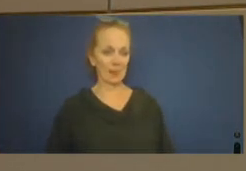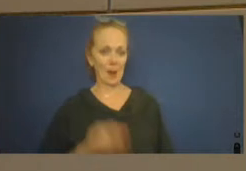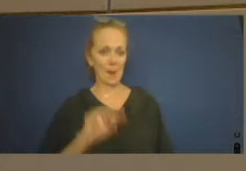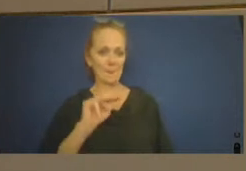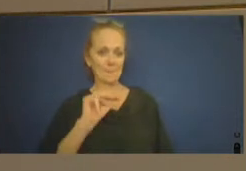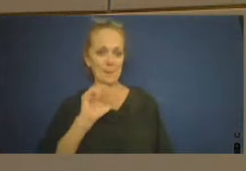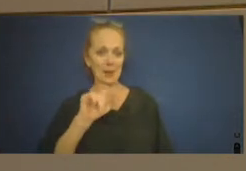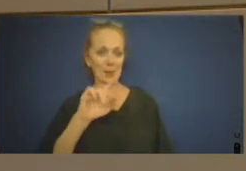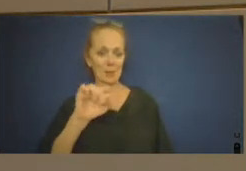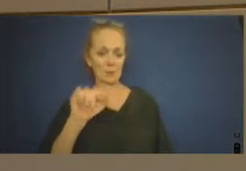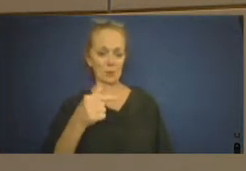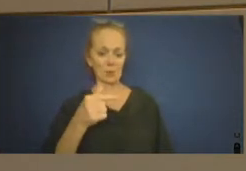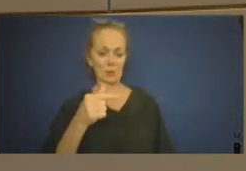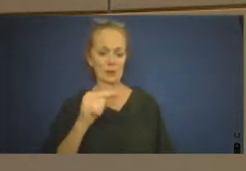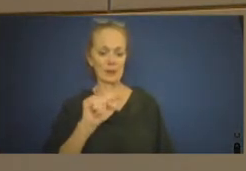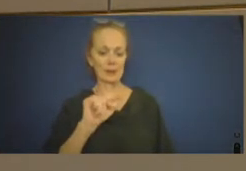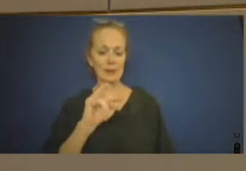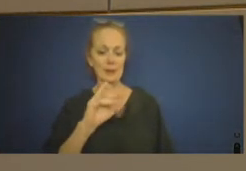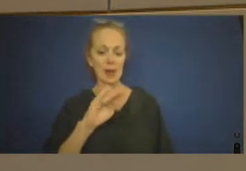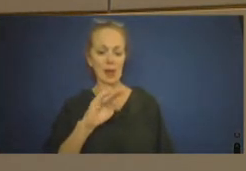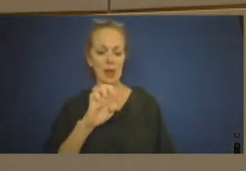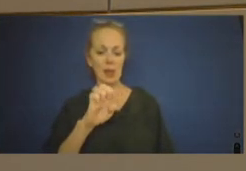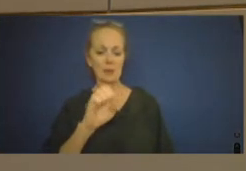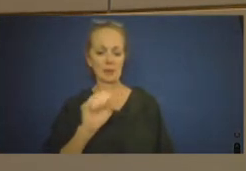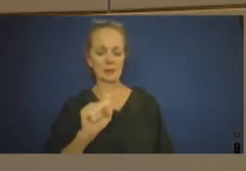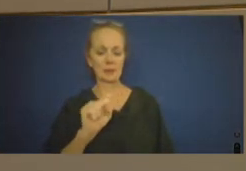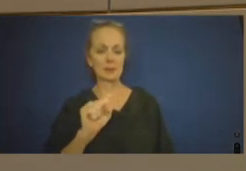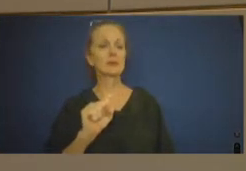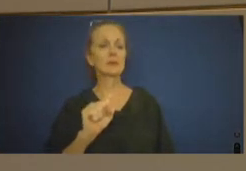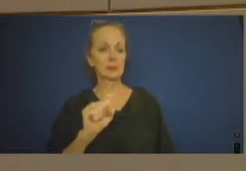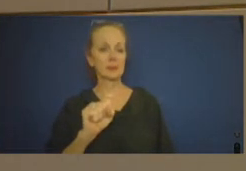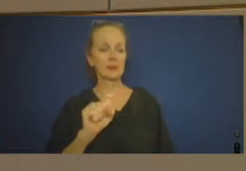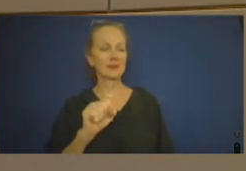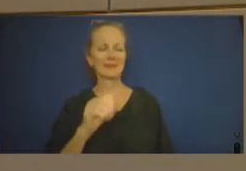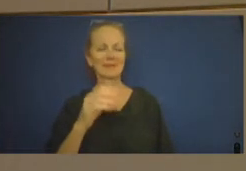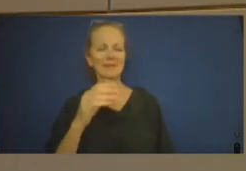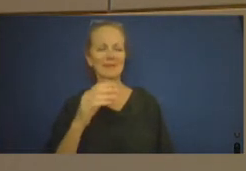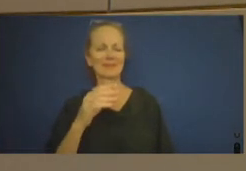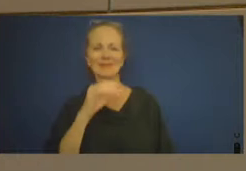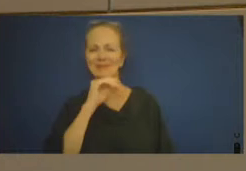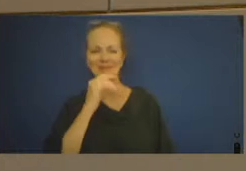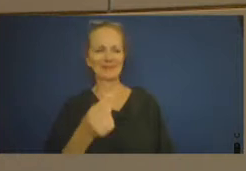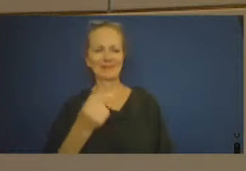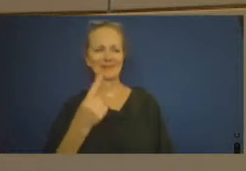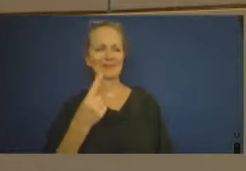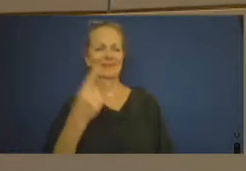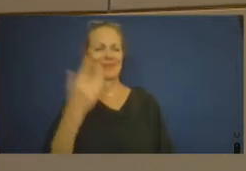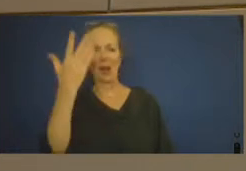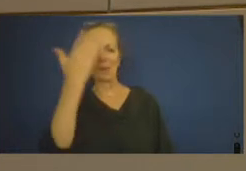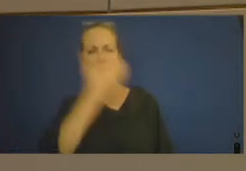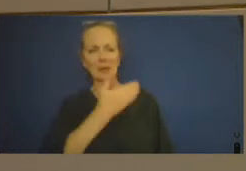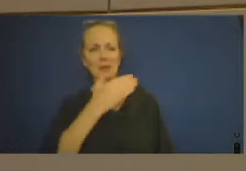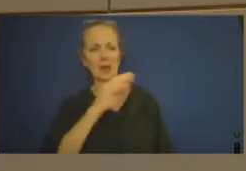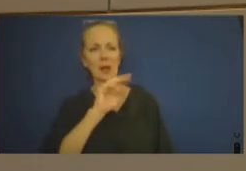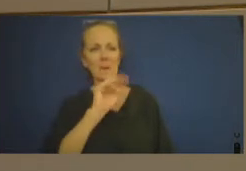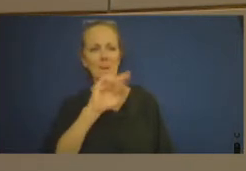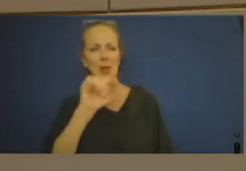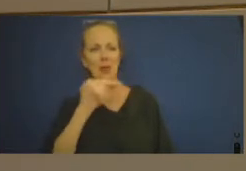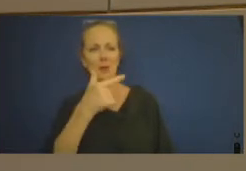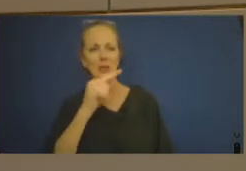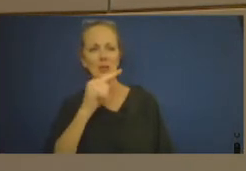Mecklenburg Times. Mm-hmm. So am I missing something? I've never read the Mecklenburg Times. Is there anyone that